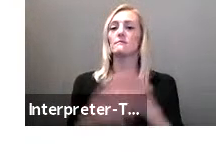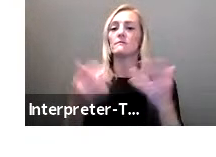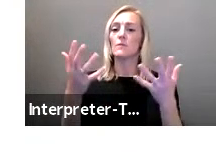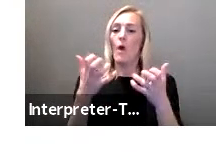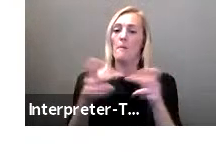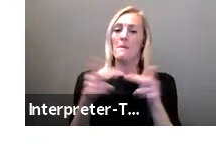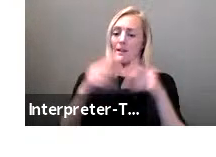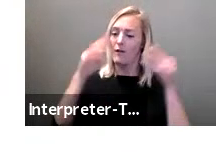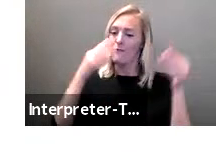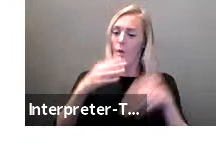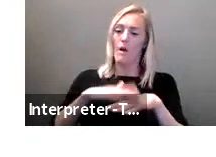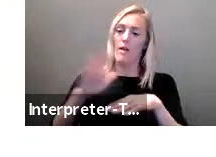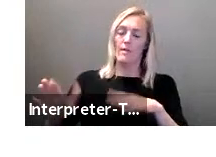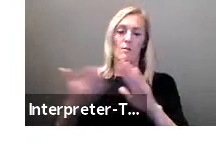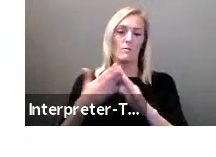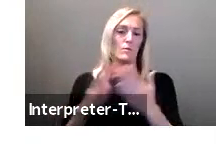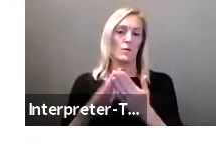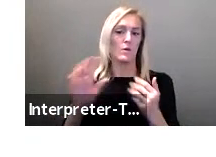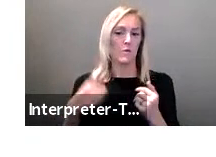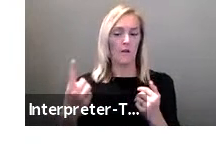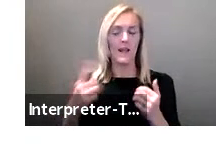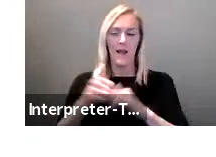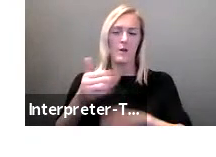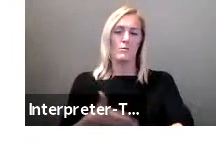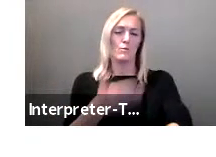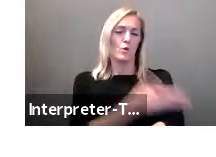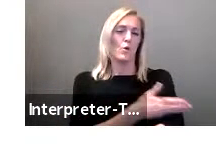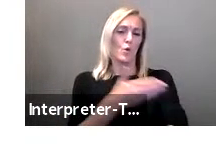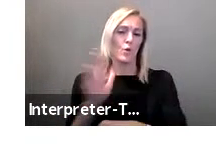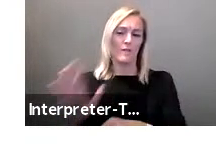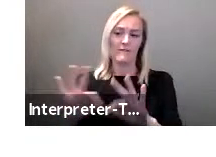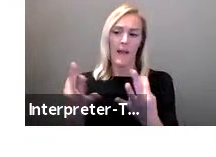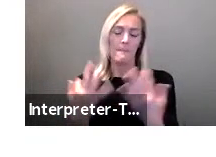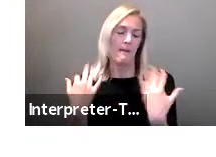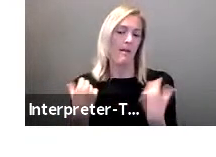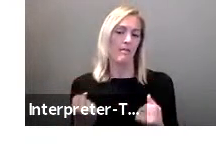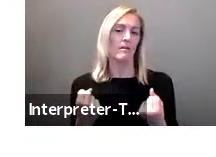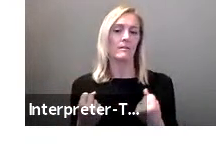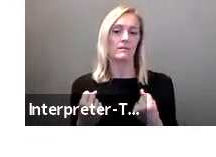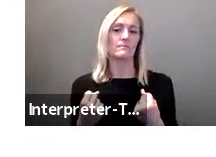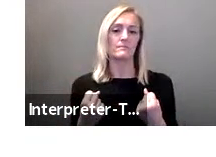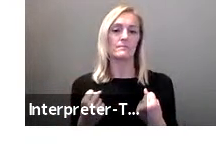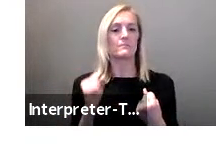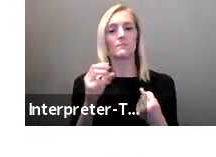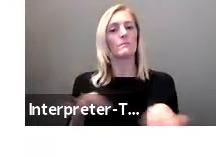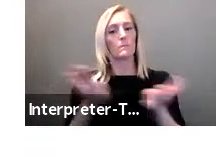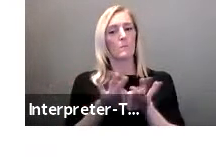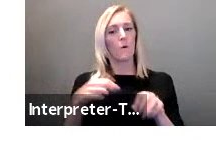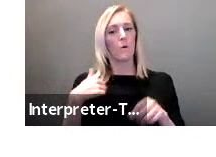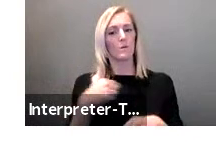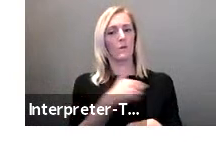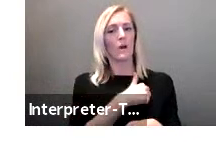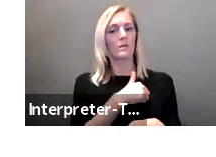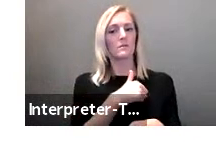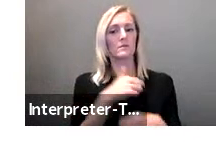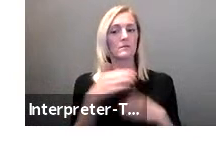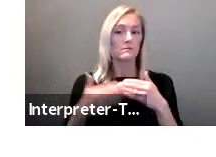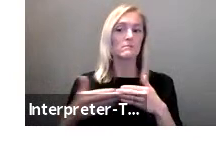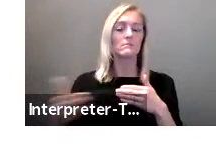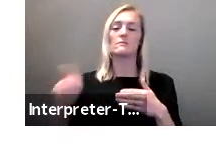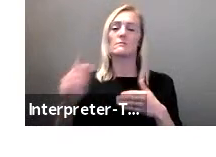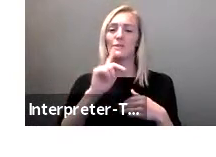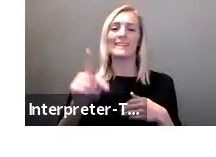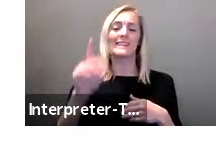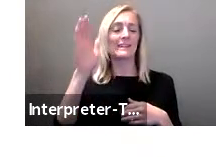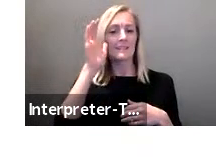on their communities and how to improve the health of their families. And so it's very important to us that as we move forward, that we really listen to